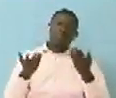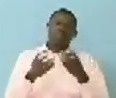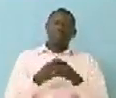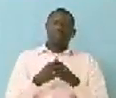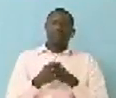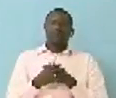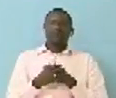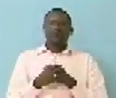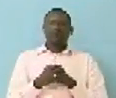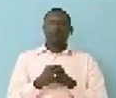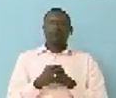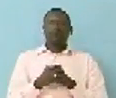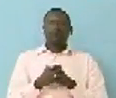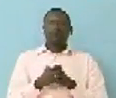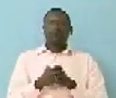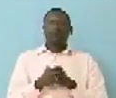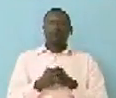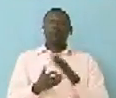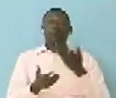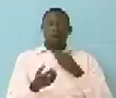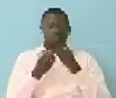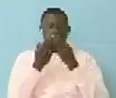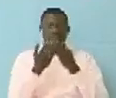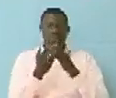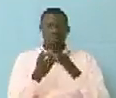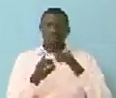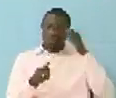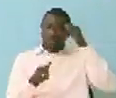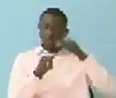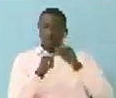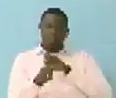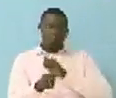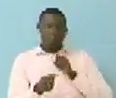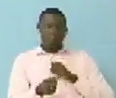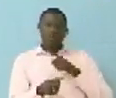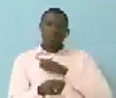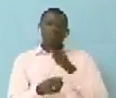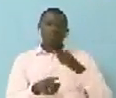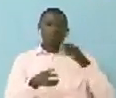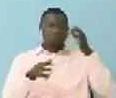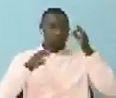let us remind ourselves, this is not a court order.